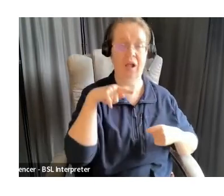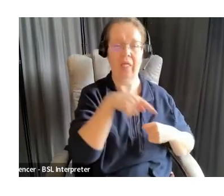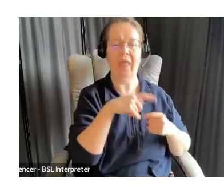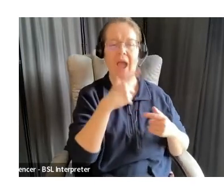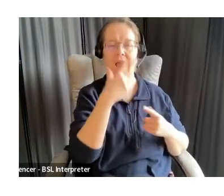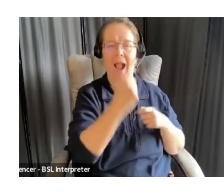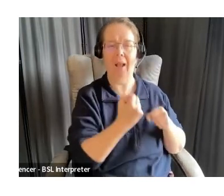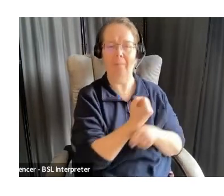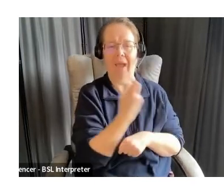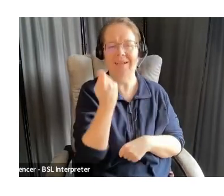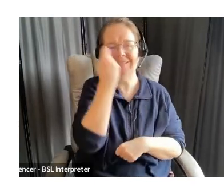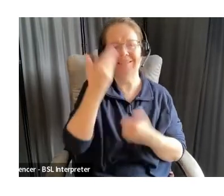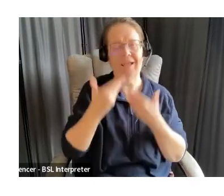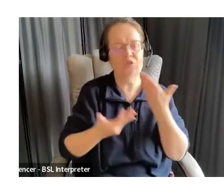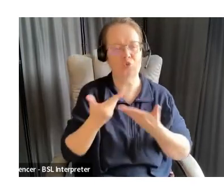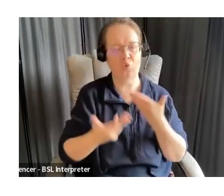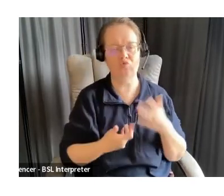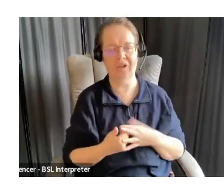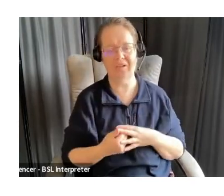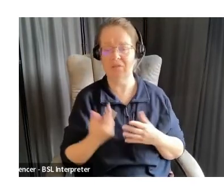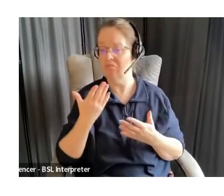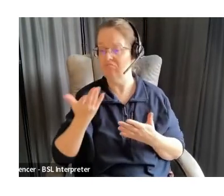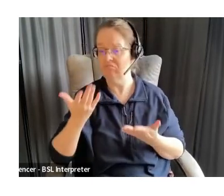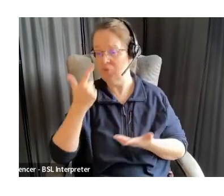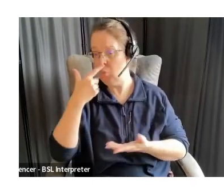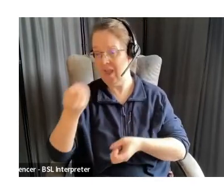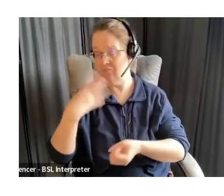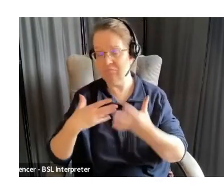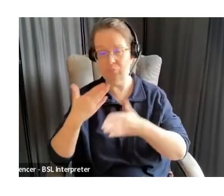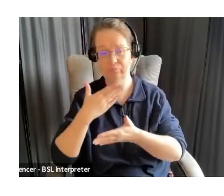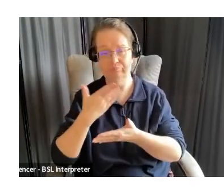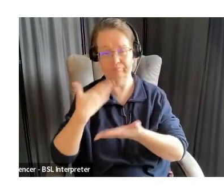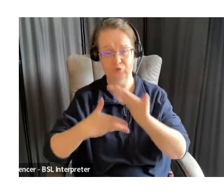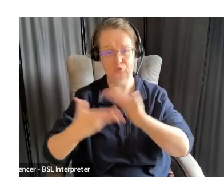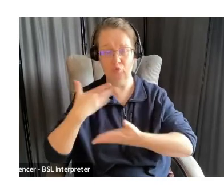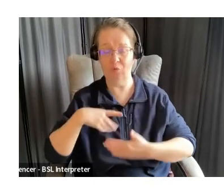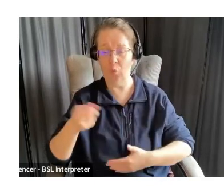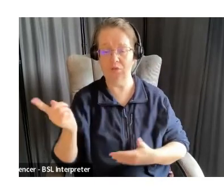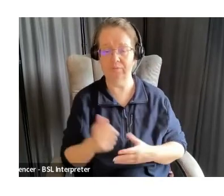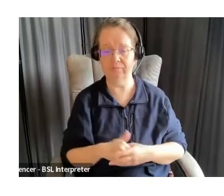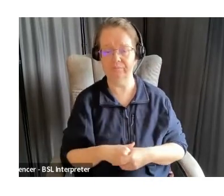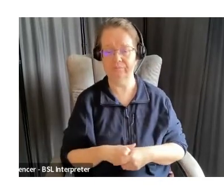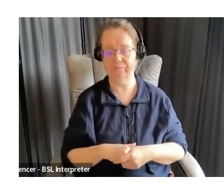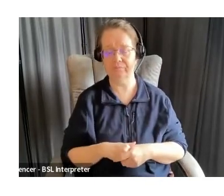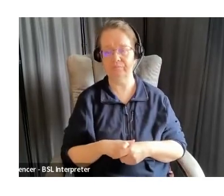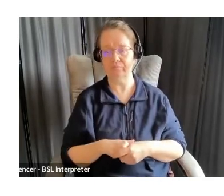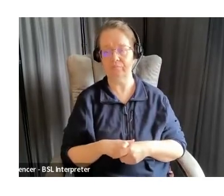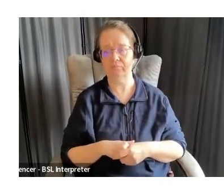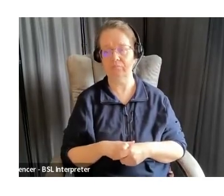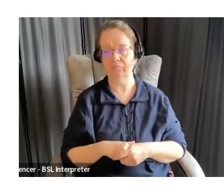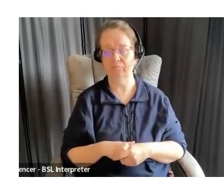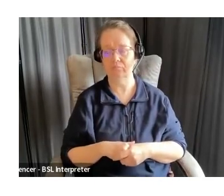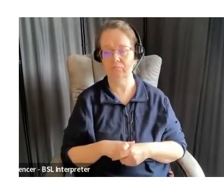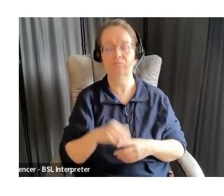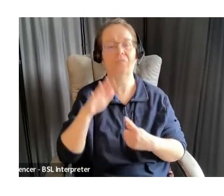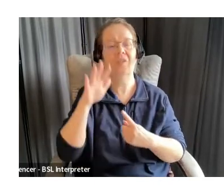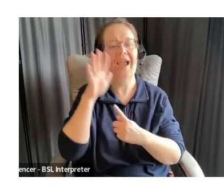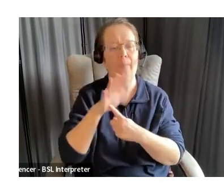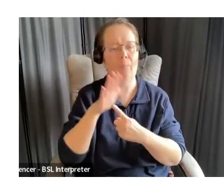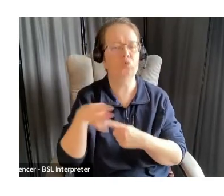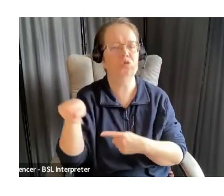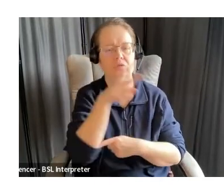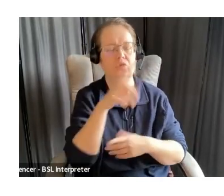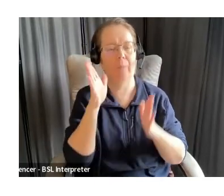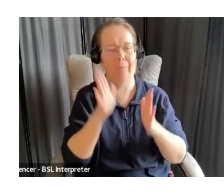that and you want to share them with us, please feel free to do so. Now, it's really important that you ask questions,